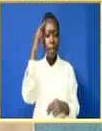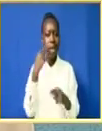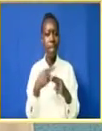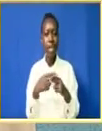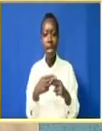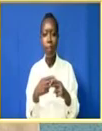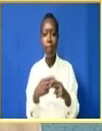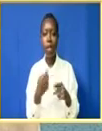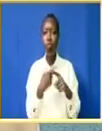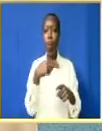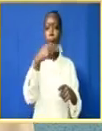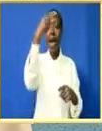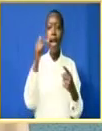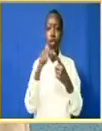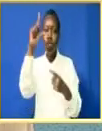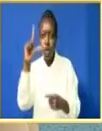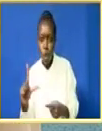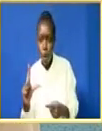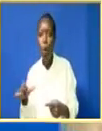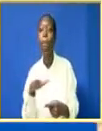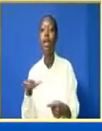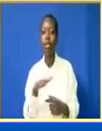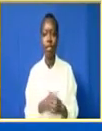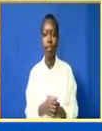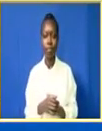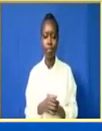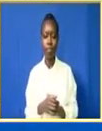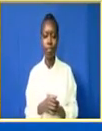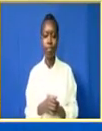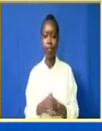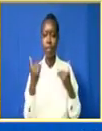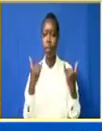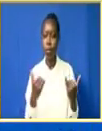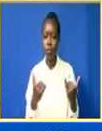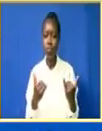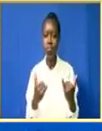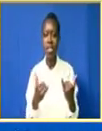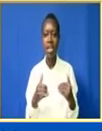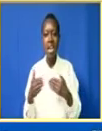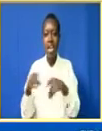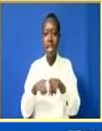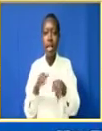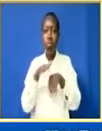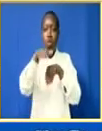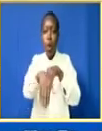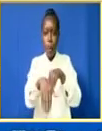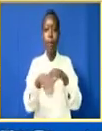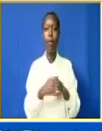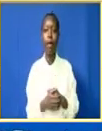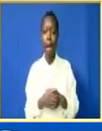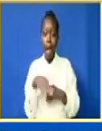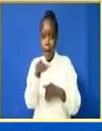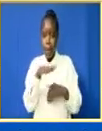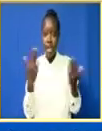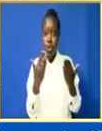high ground to low ground, which is much, yeah. Uh-huh. Uh-huh. So like a slope. Yes, like a slope. And that place where the